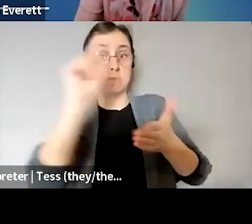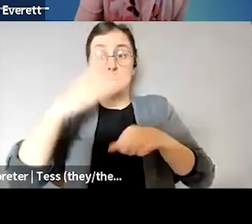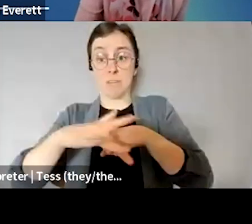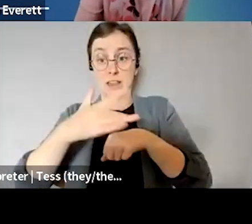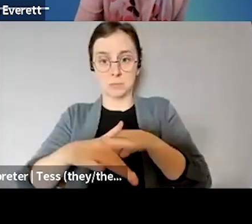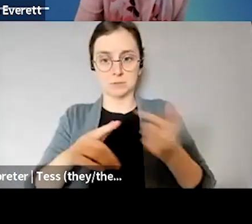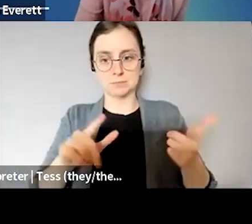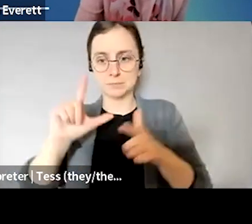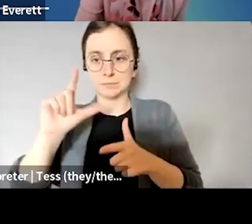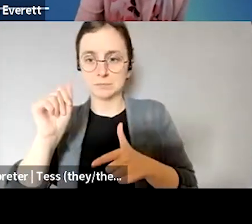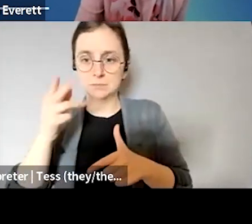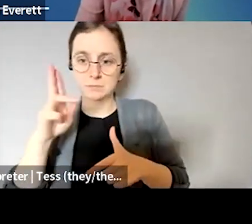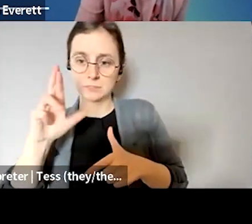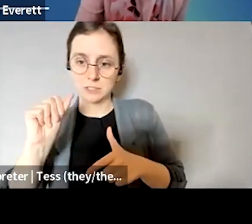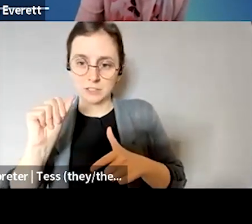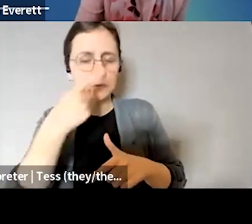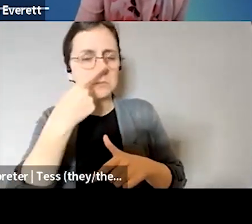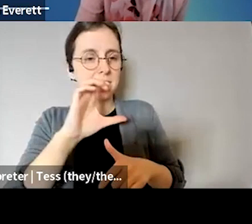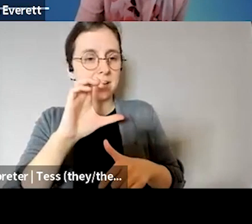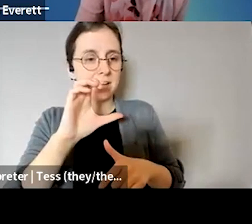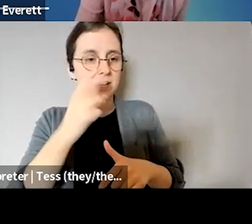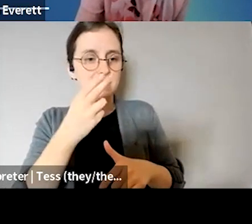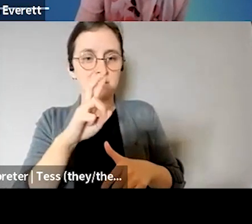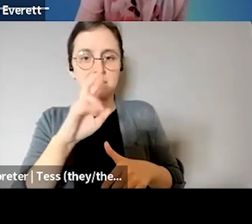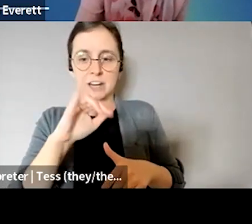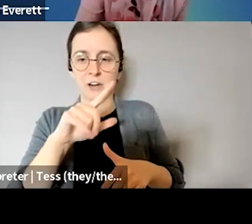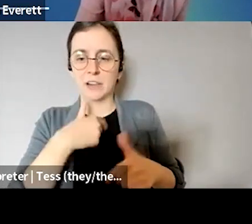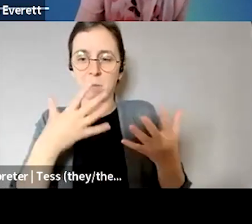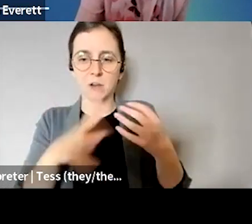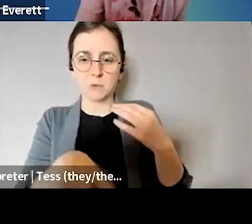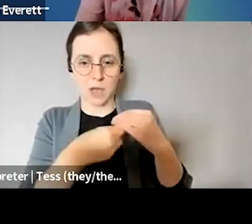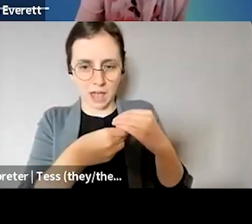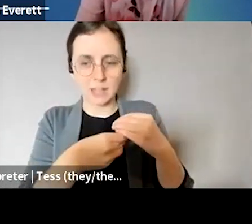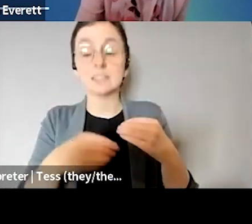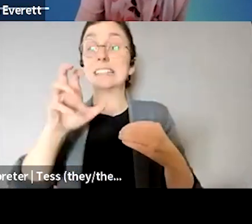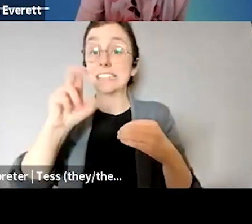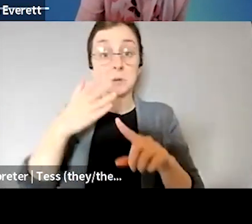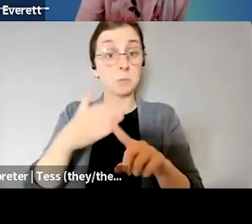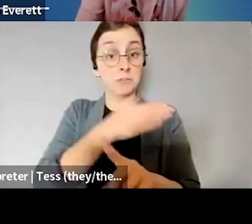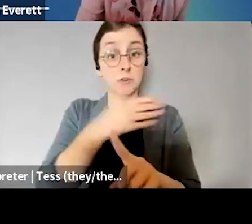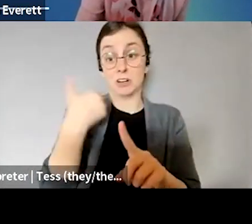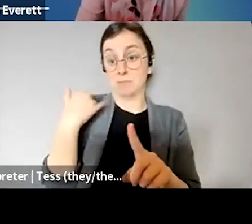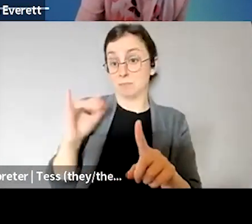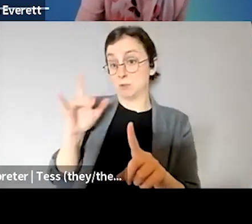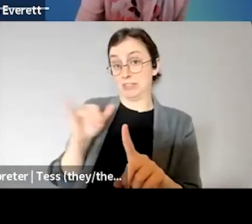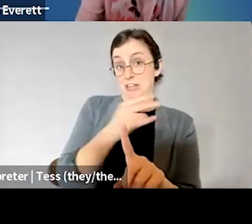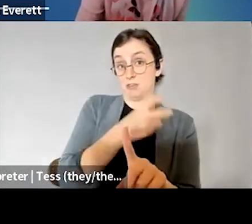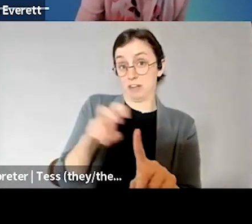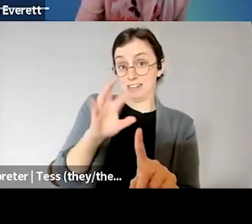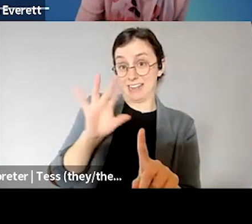if I could also add, this is Laura Evans again. Even before this transition in July,